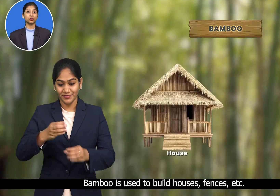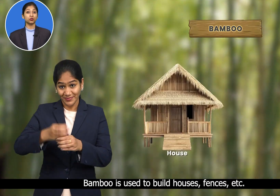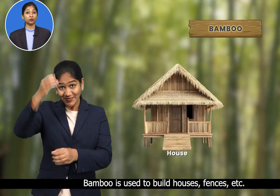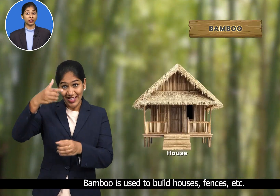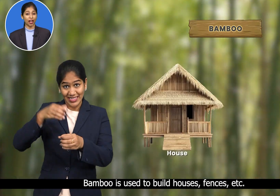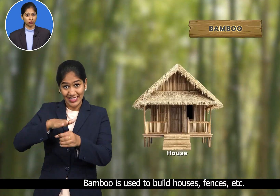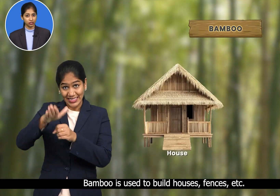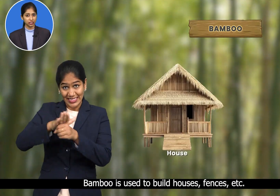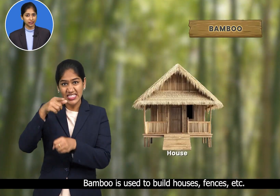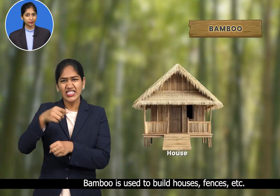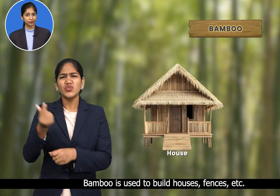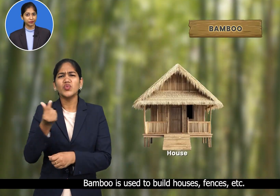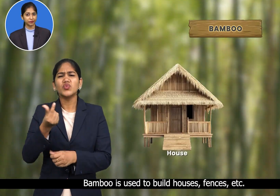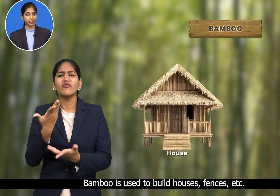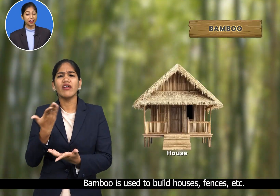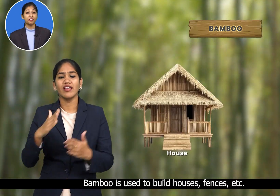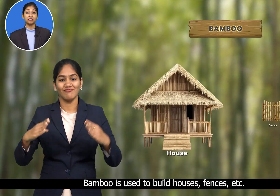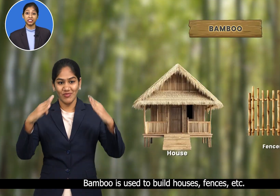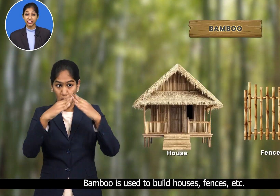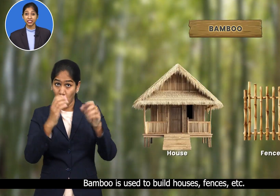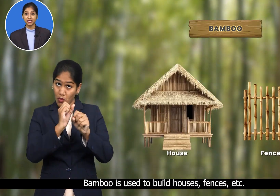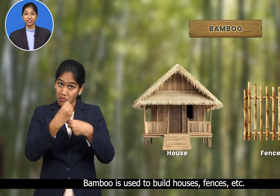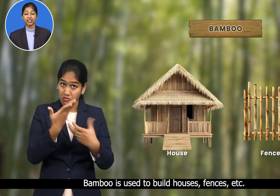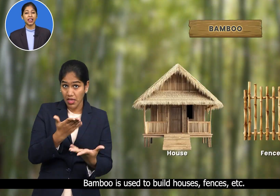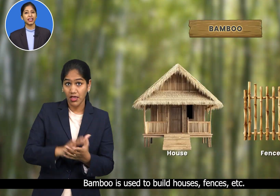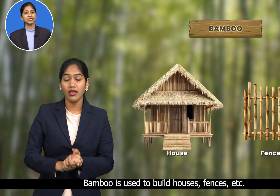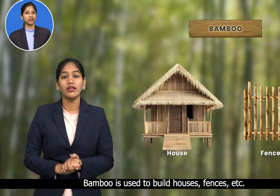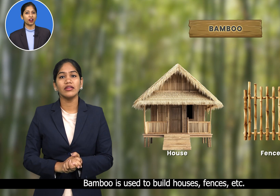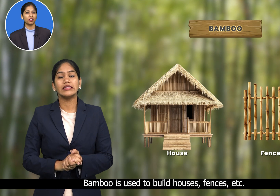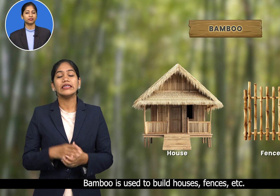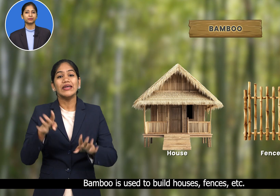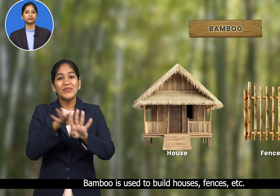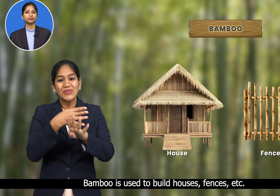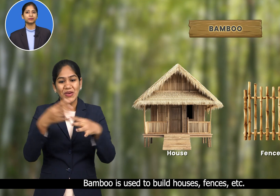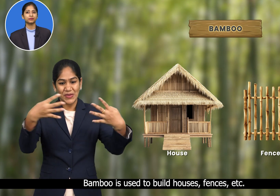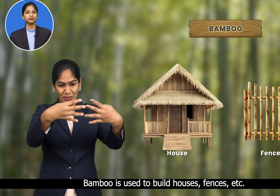Bamboo is used to build houses, fences, etc.